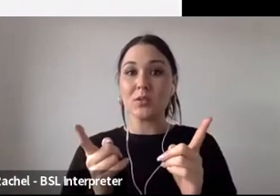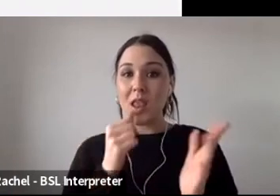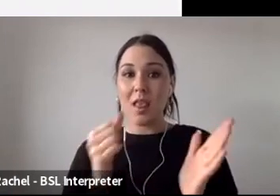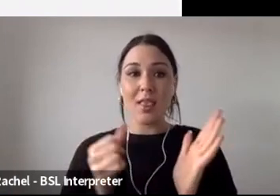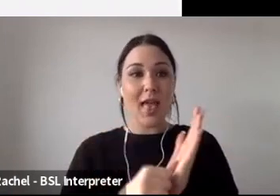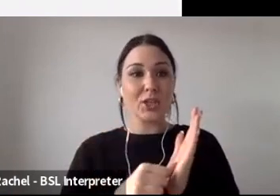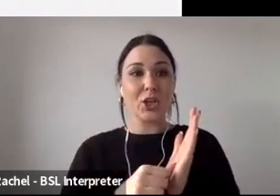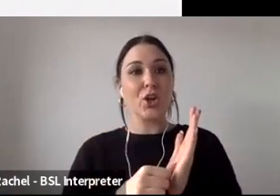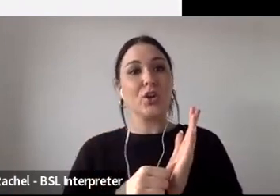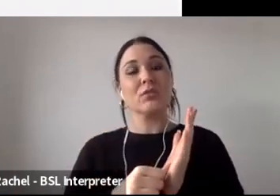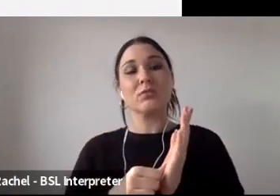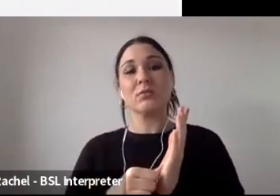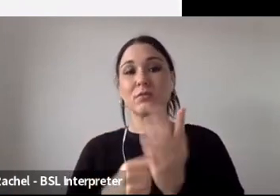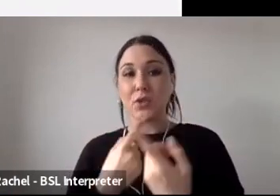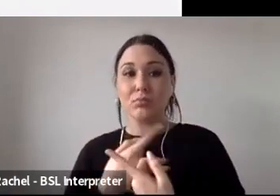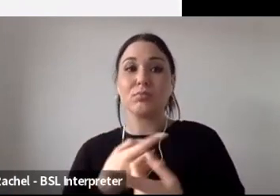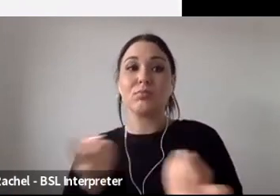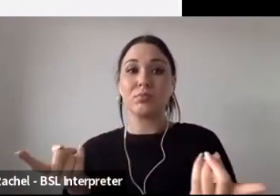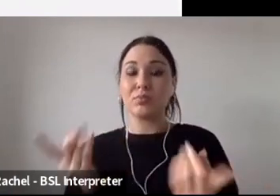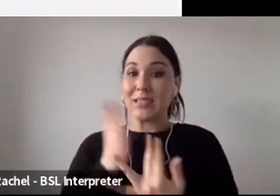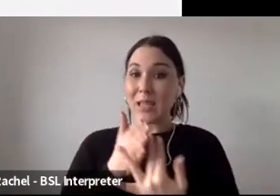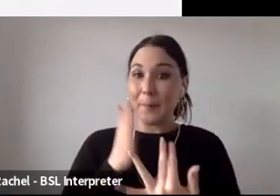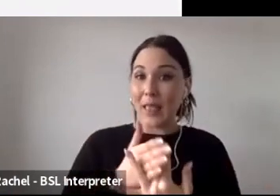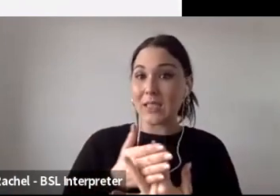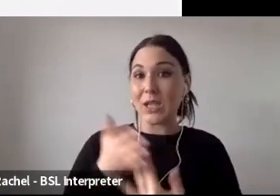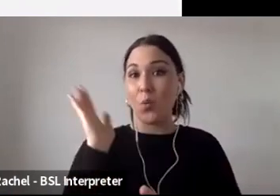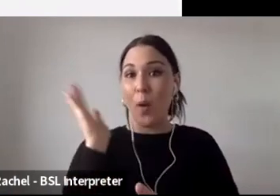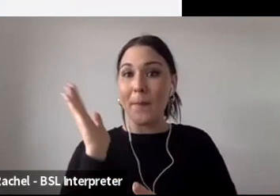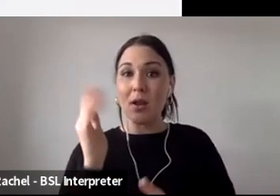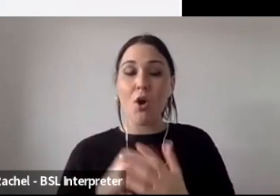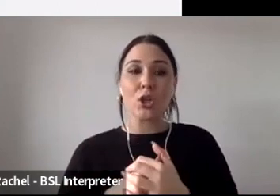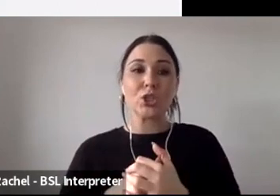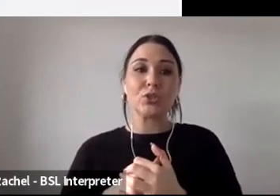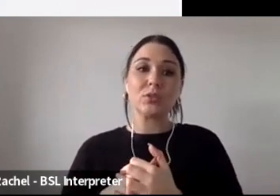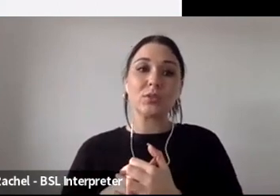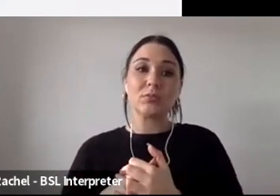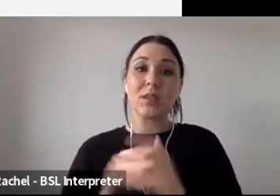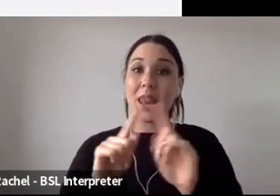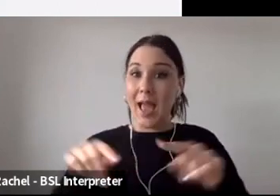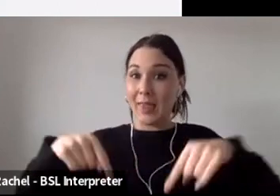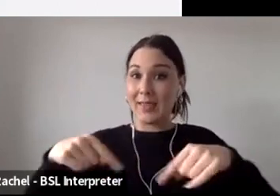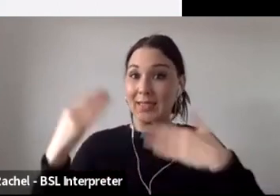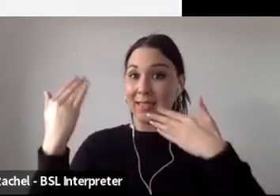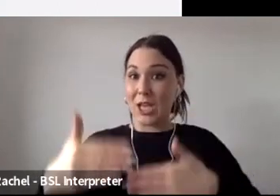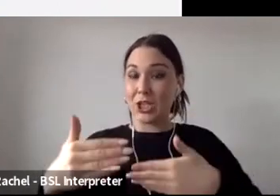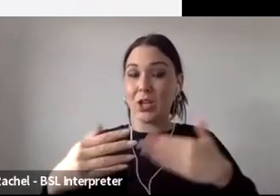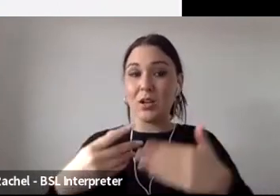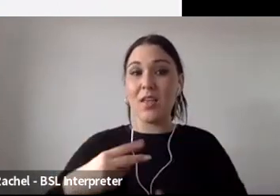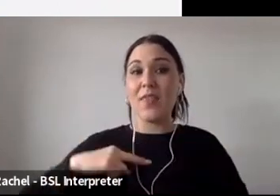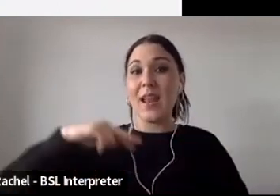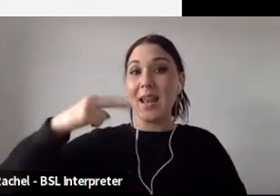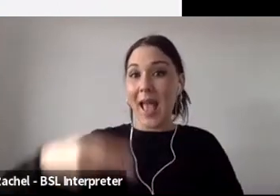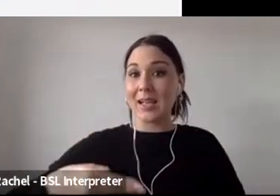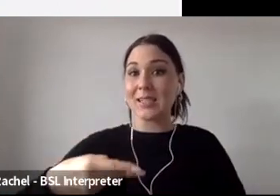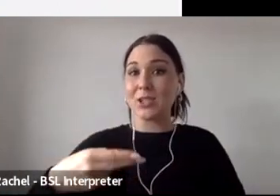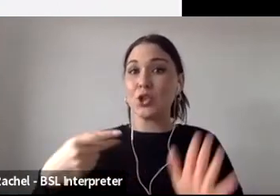accessibility, webinars like this session. And the next webinars coming up, we've got one